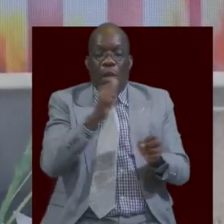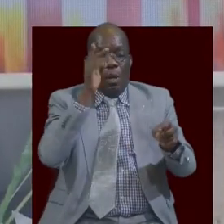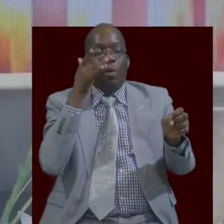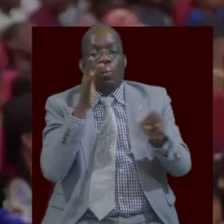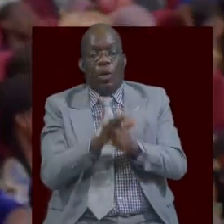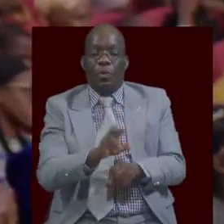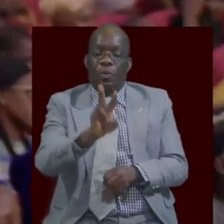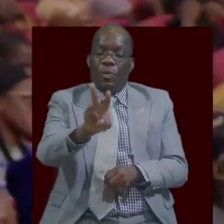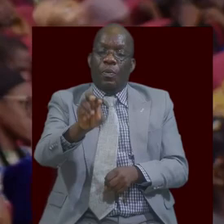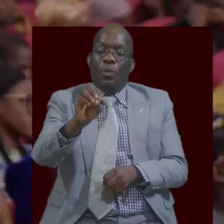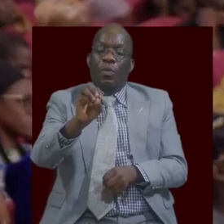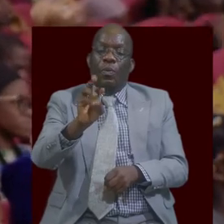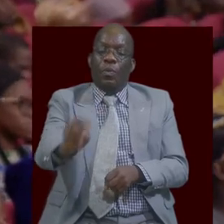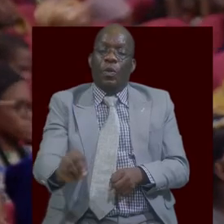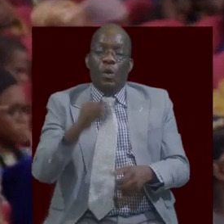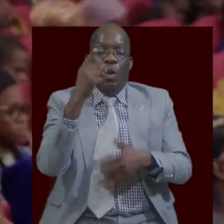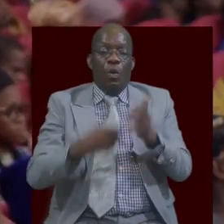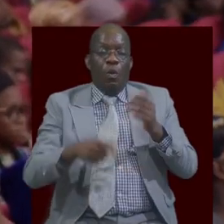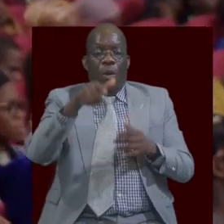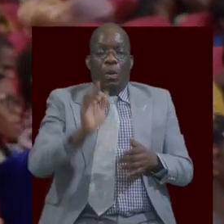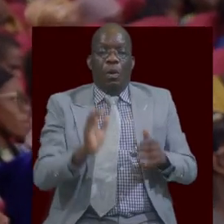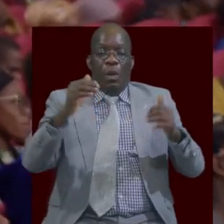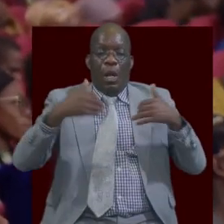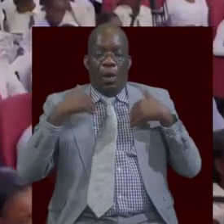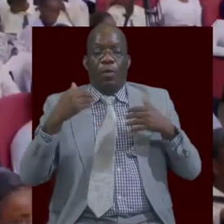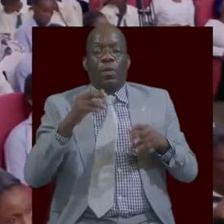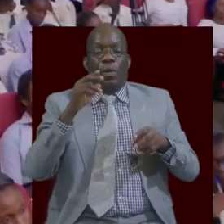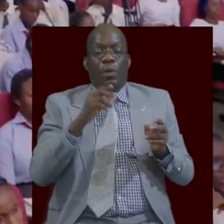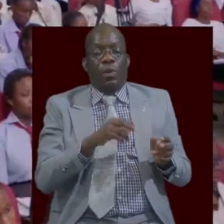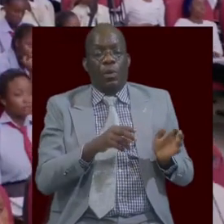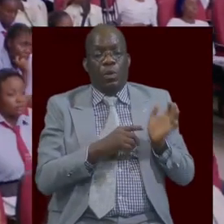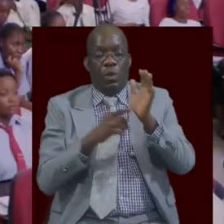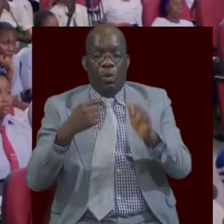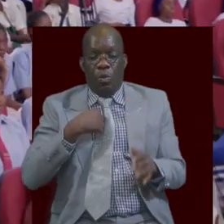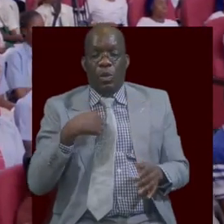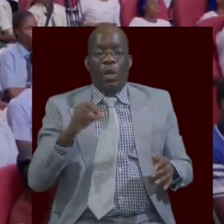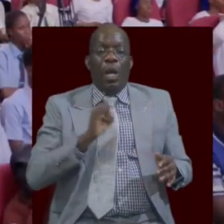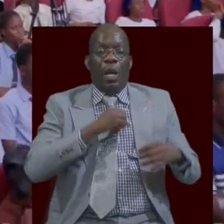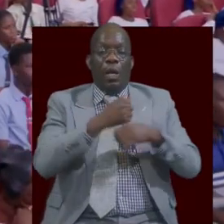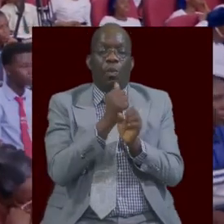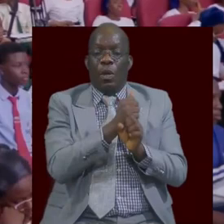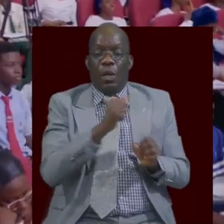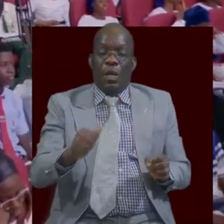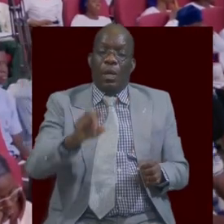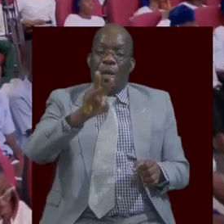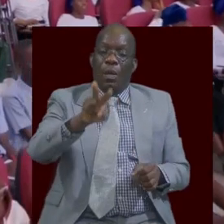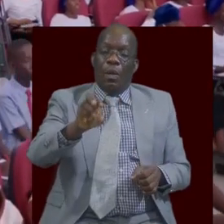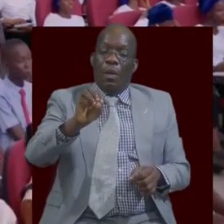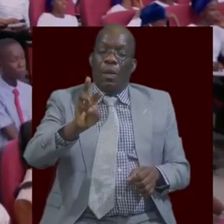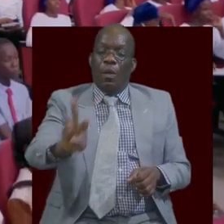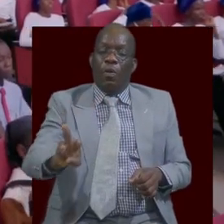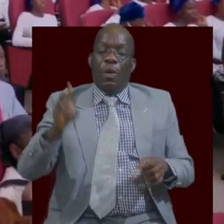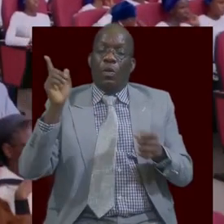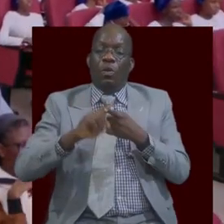now, what God has revealed to me now, I make a vow to myself and to my